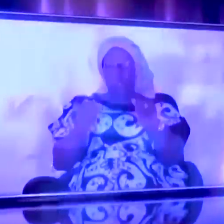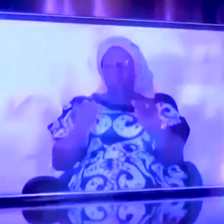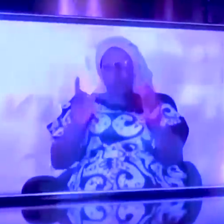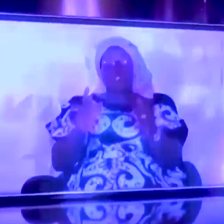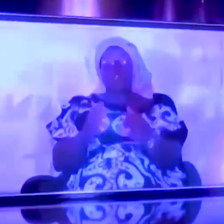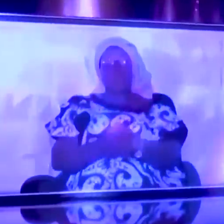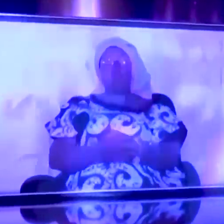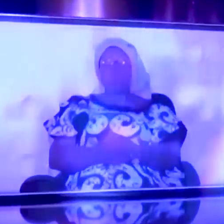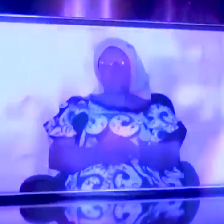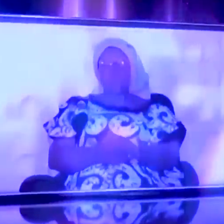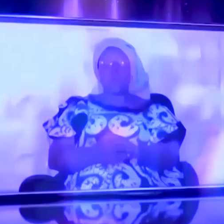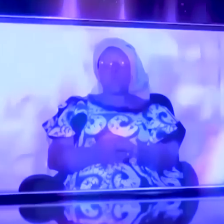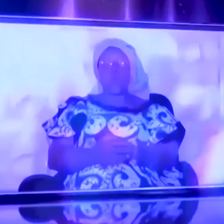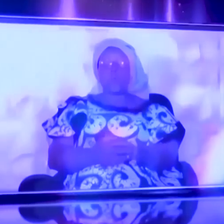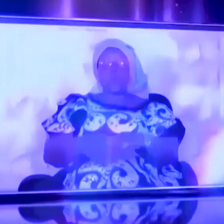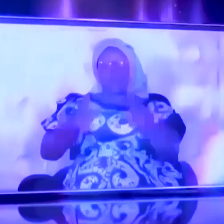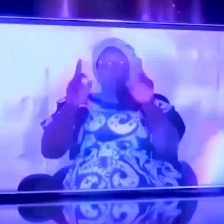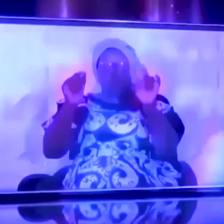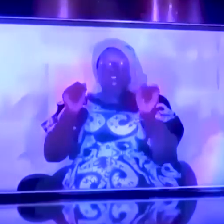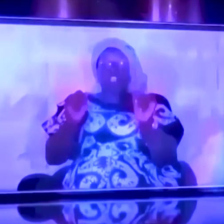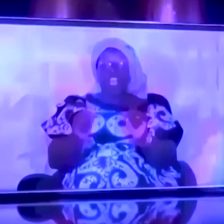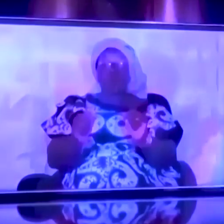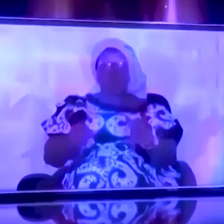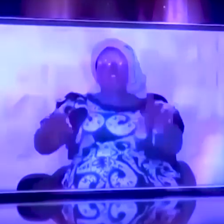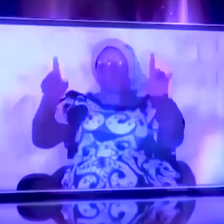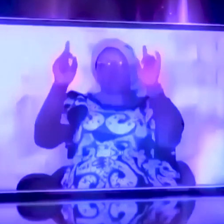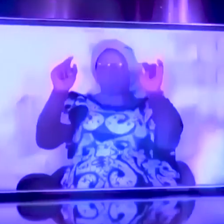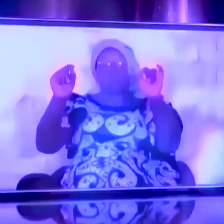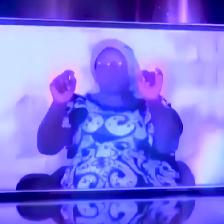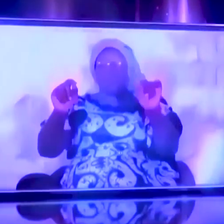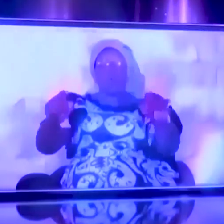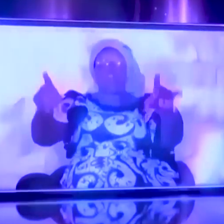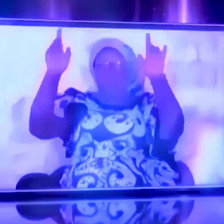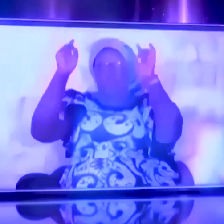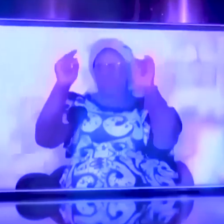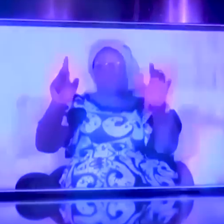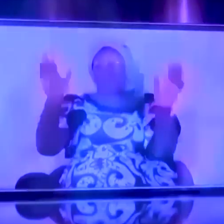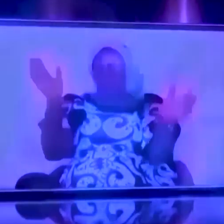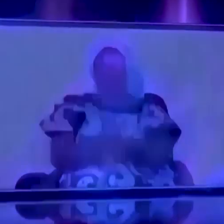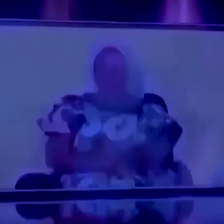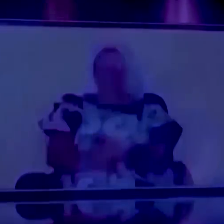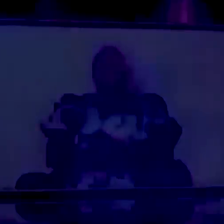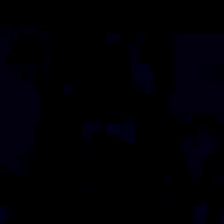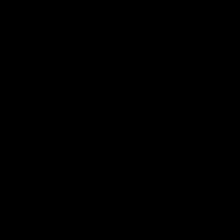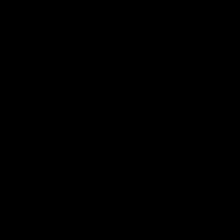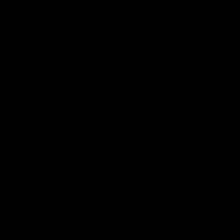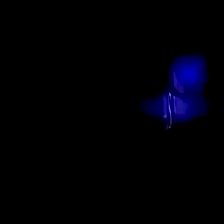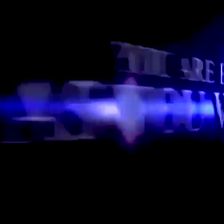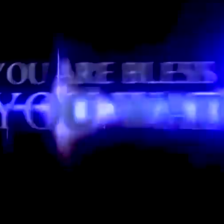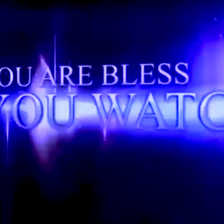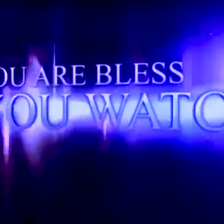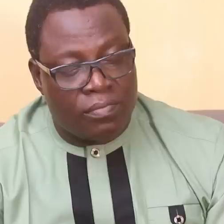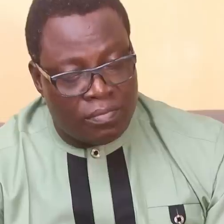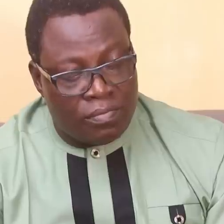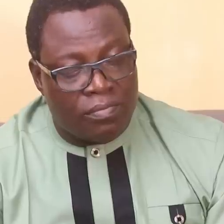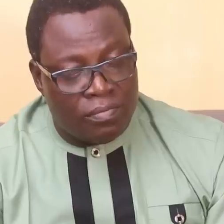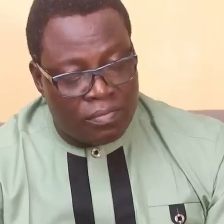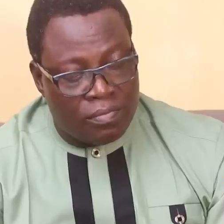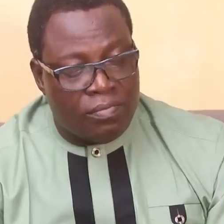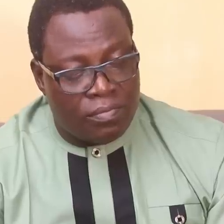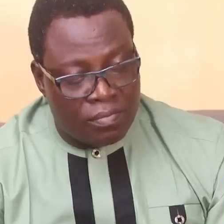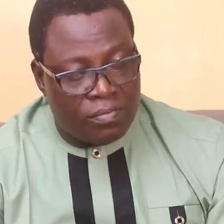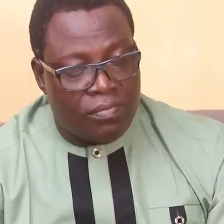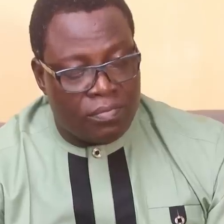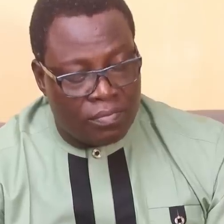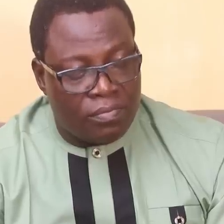fun gbogbo eda to wo mi to de gbo mi lowo lowo loruko jesu olorun odubuku o ya ko buku fun o amen